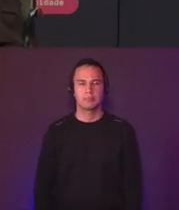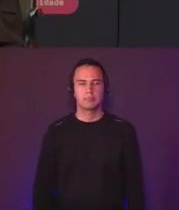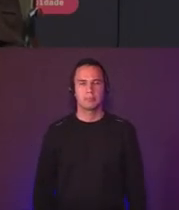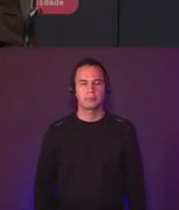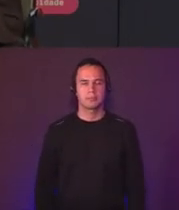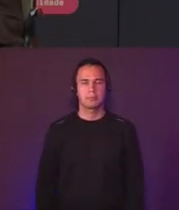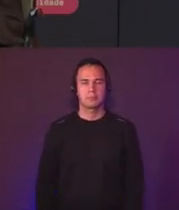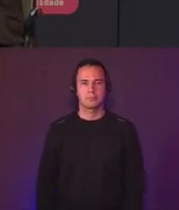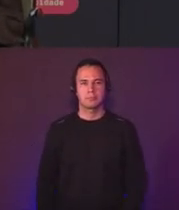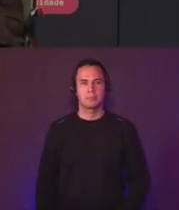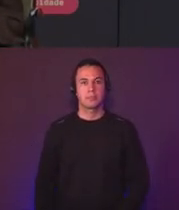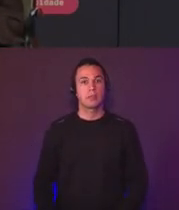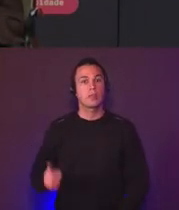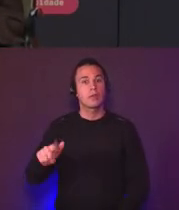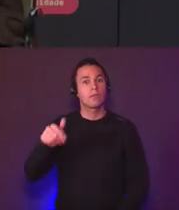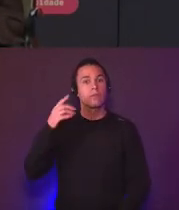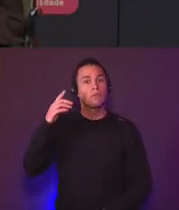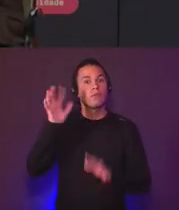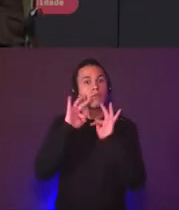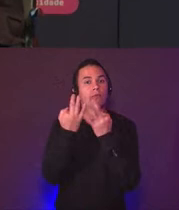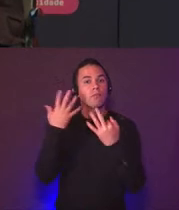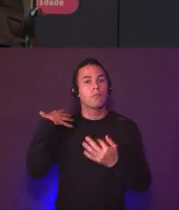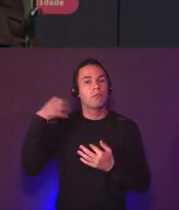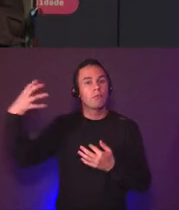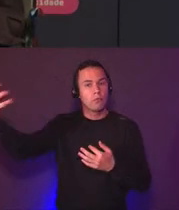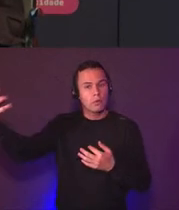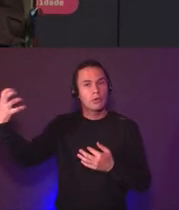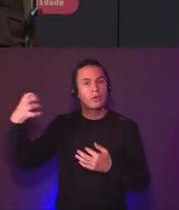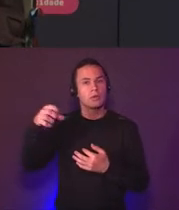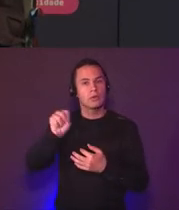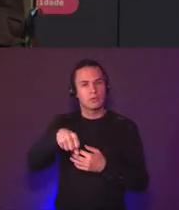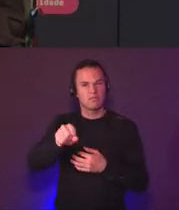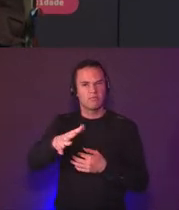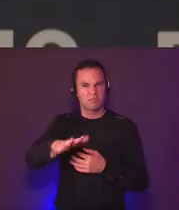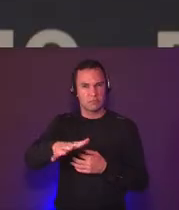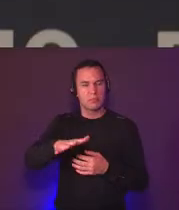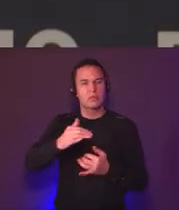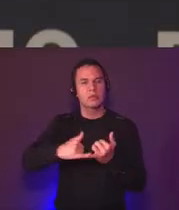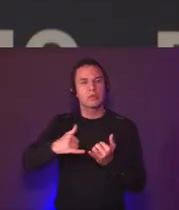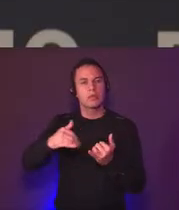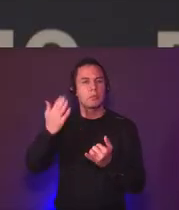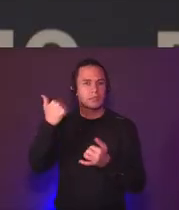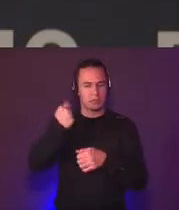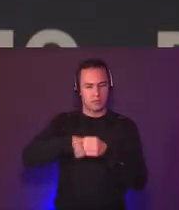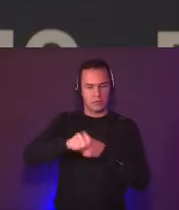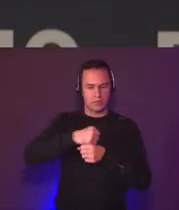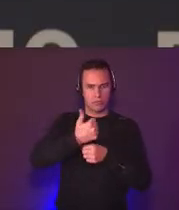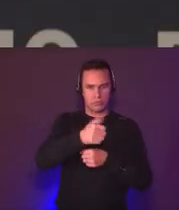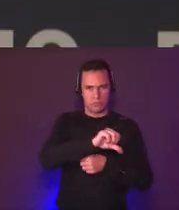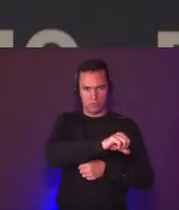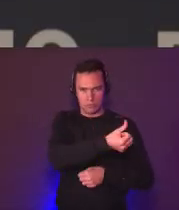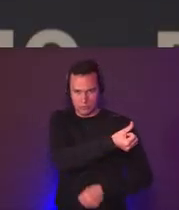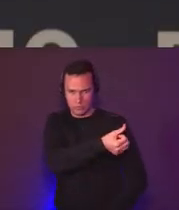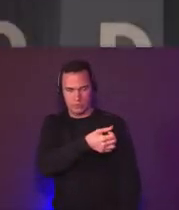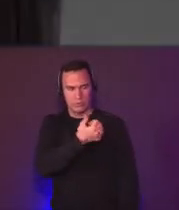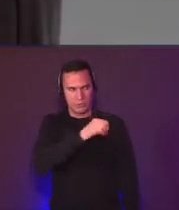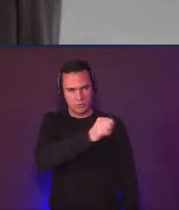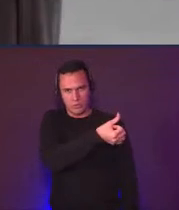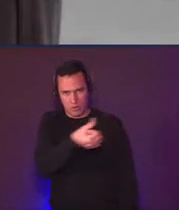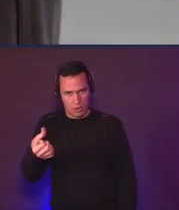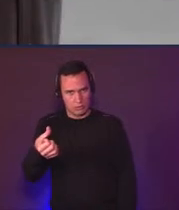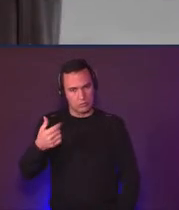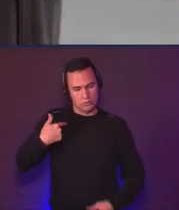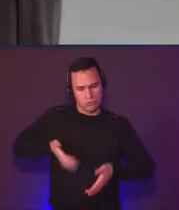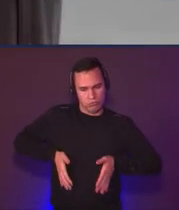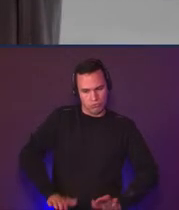Family trip there. In 1966, when I was born, a month after I was born, my dad did the application for the Nieman Fellowship at